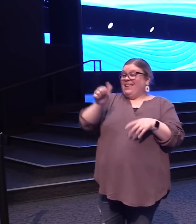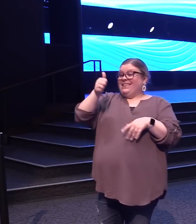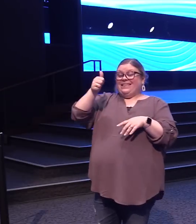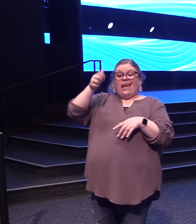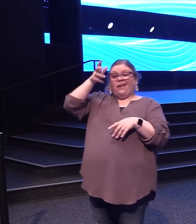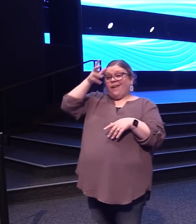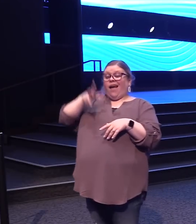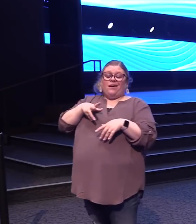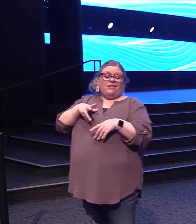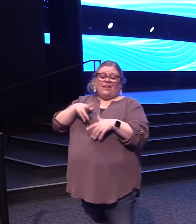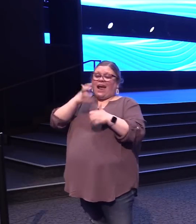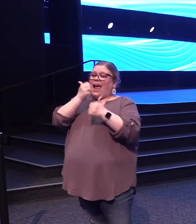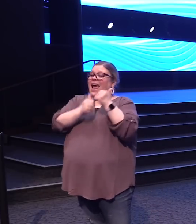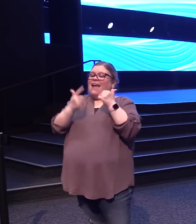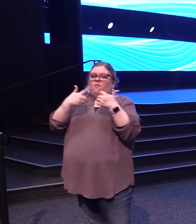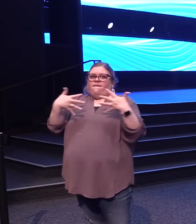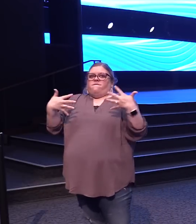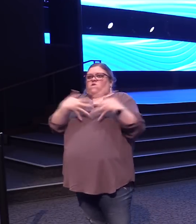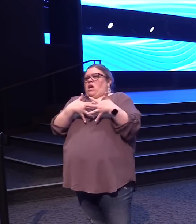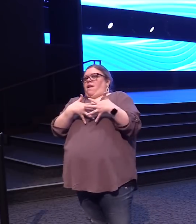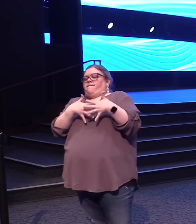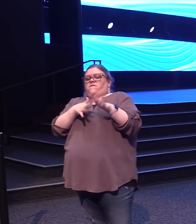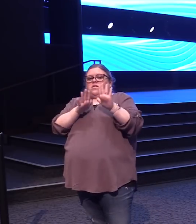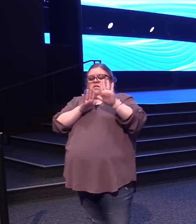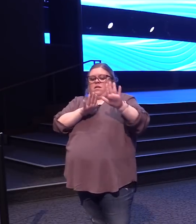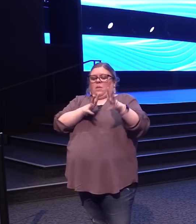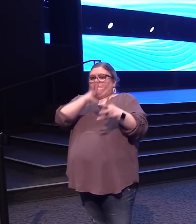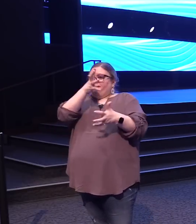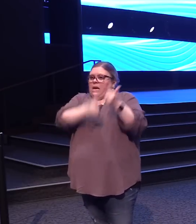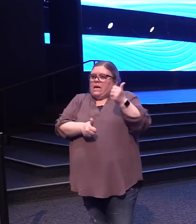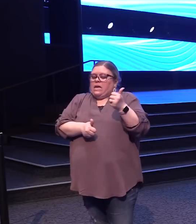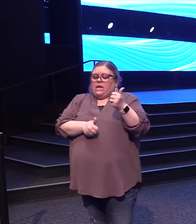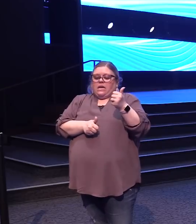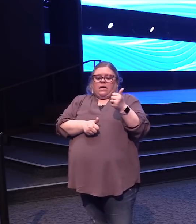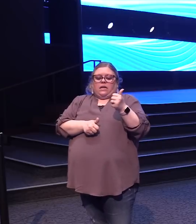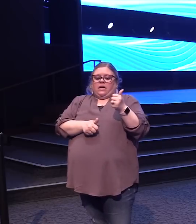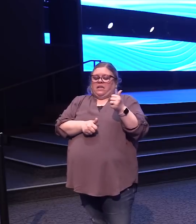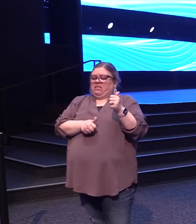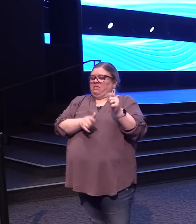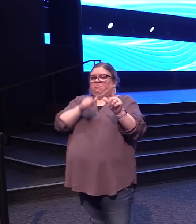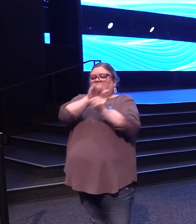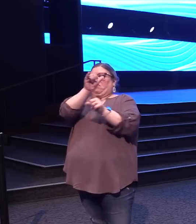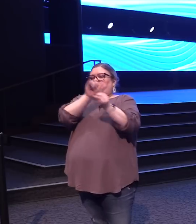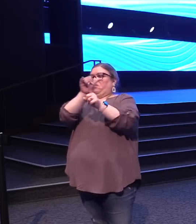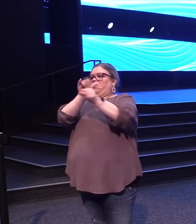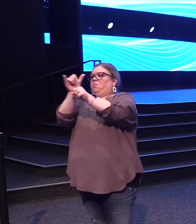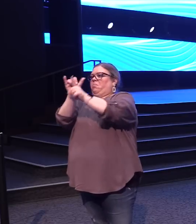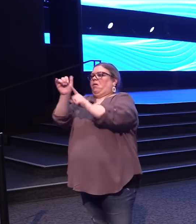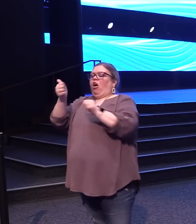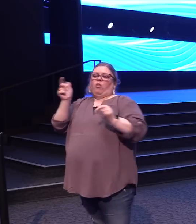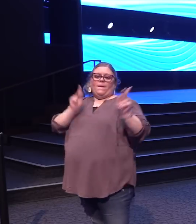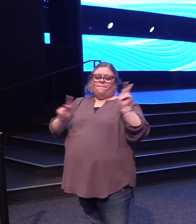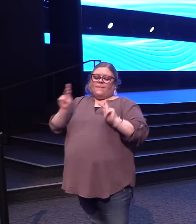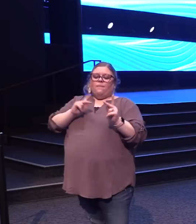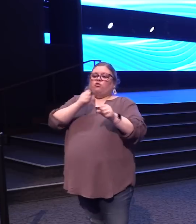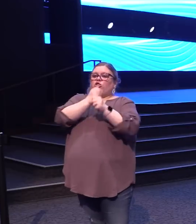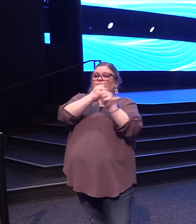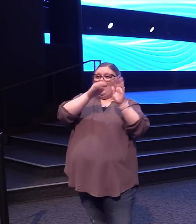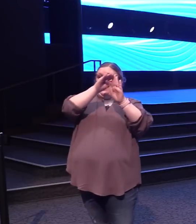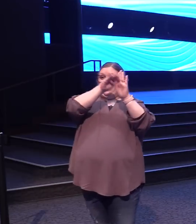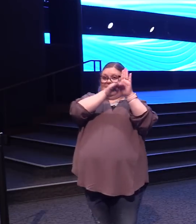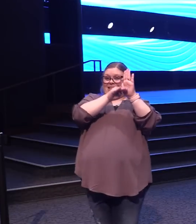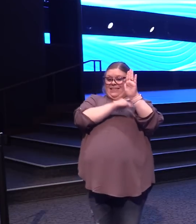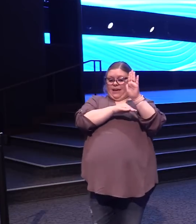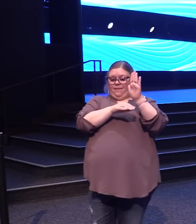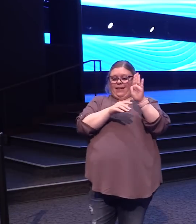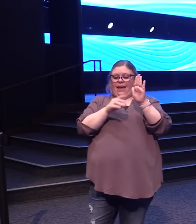guys that everybody was afraid of, that was mean, and that was just bullying other people. She made a list of the 10 worst